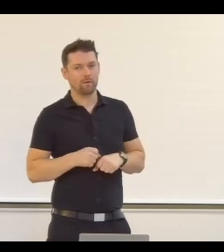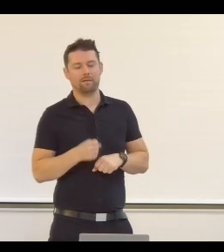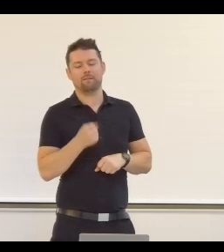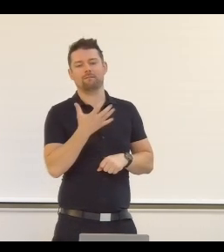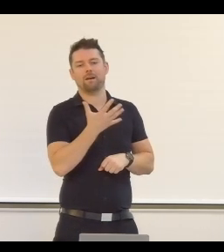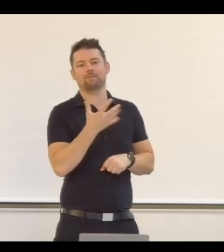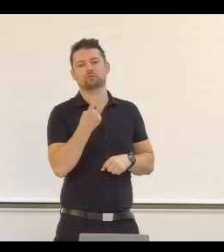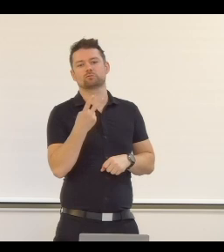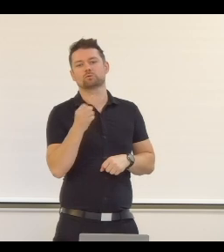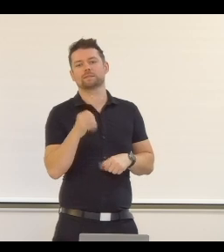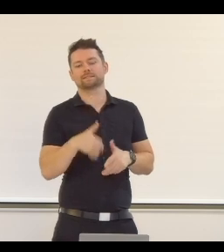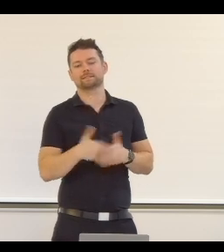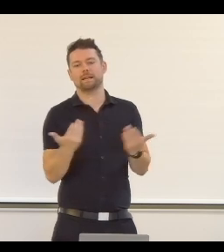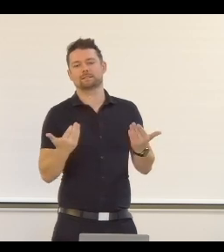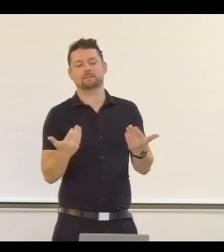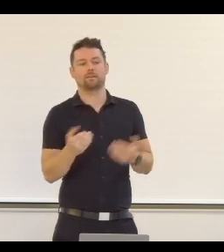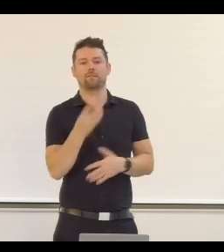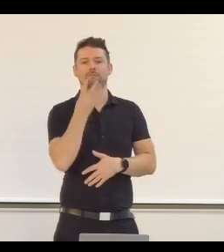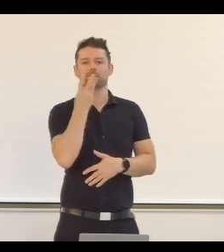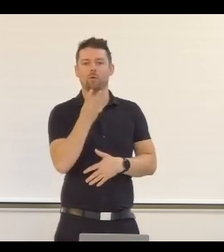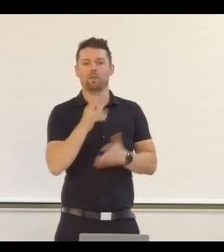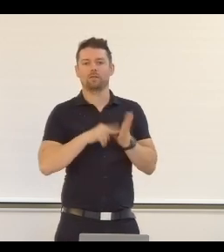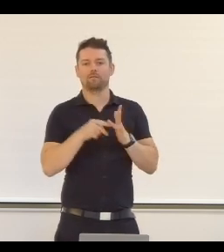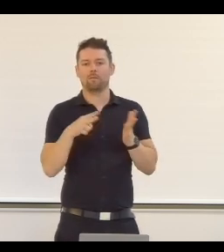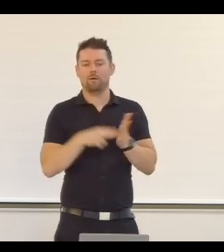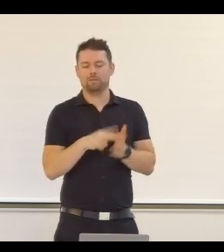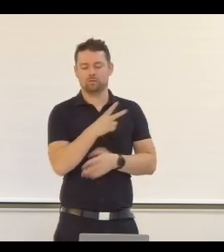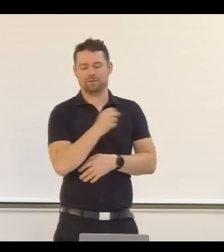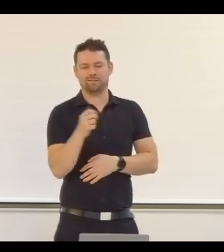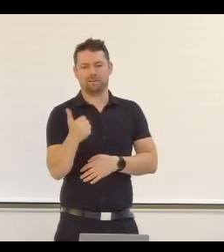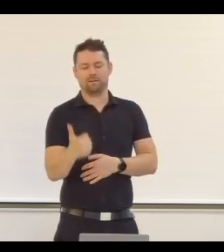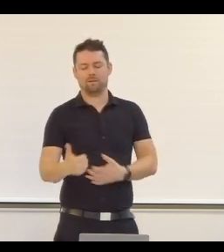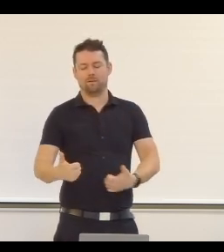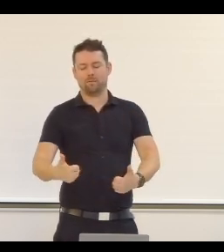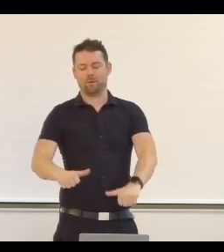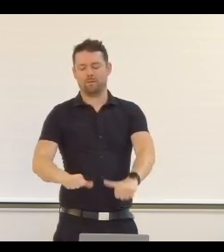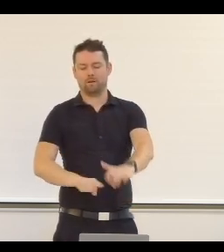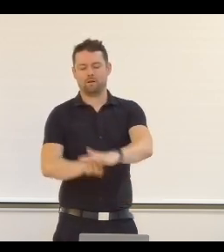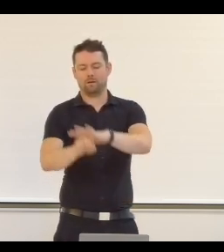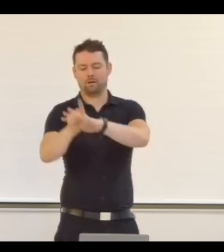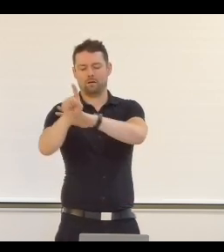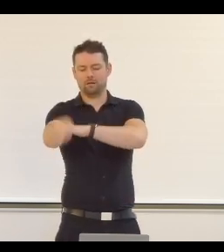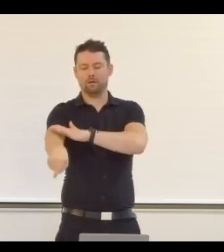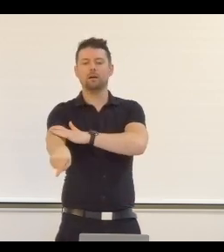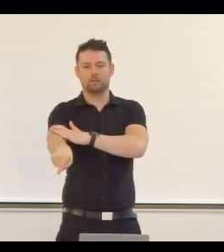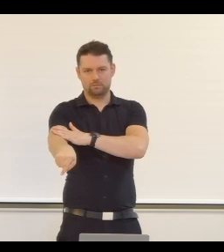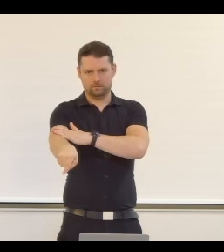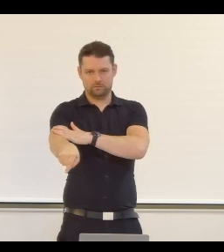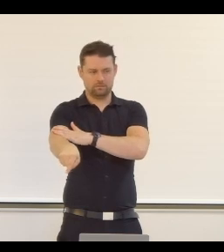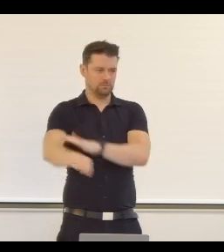520. And on the 4th of November 2011, we finally exited the modules.